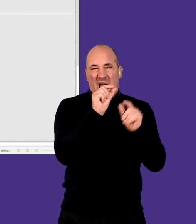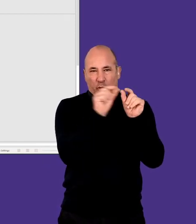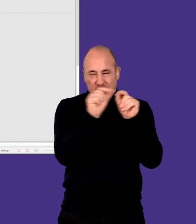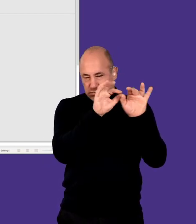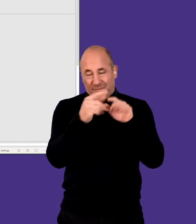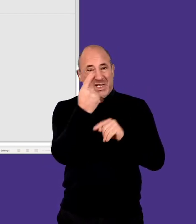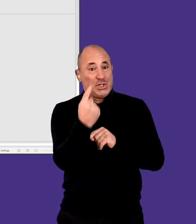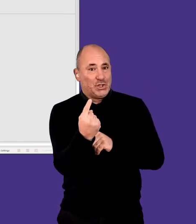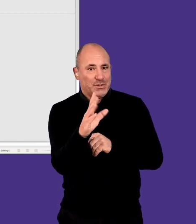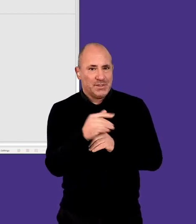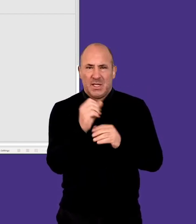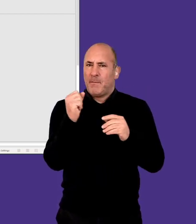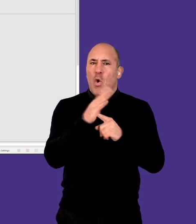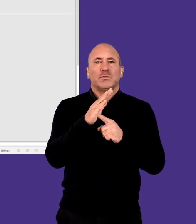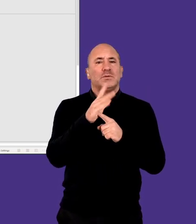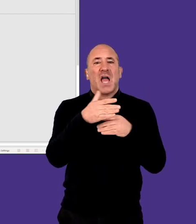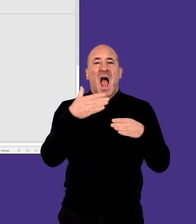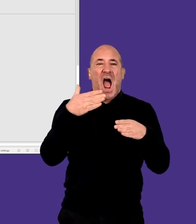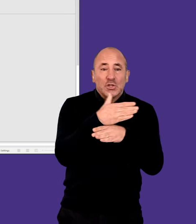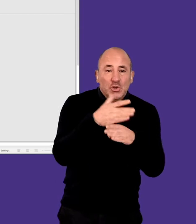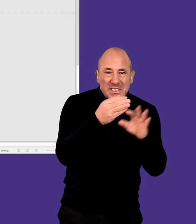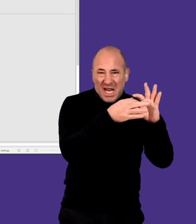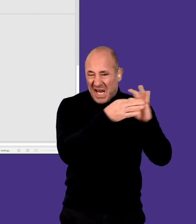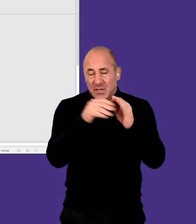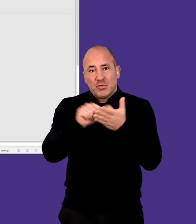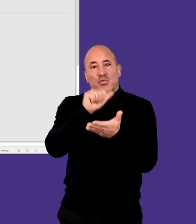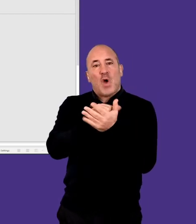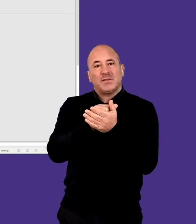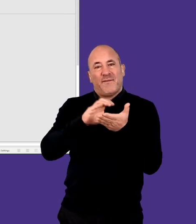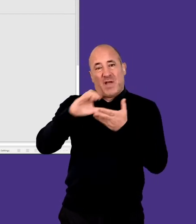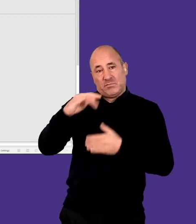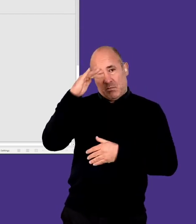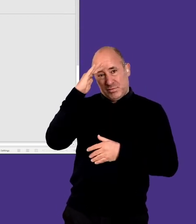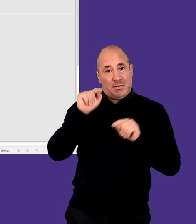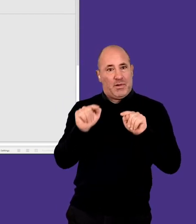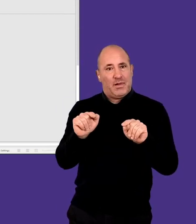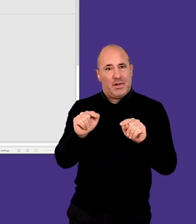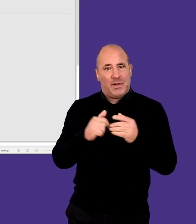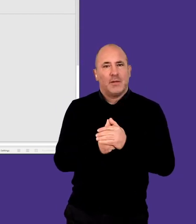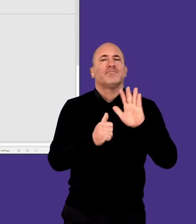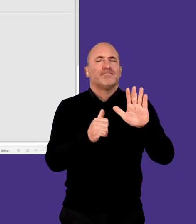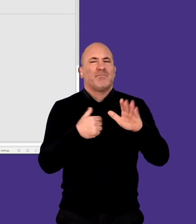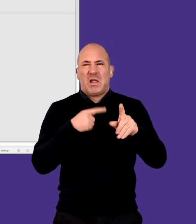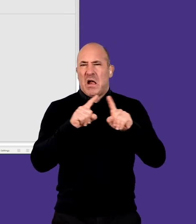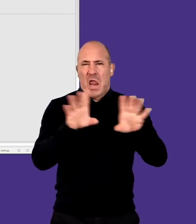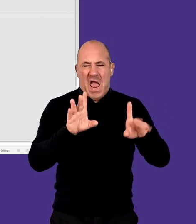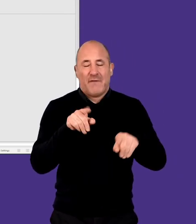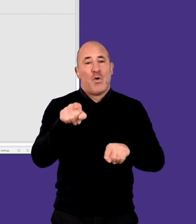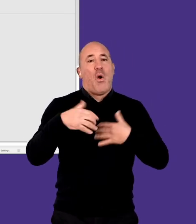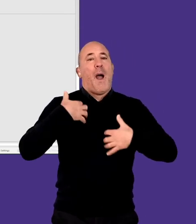and it is important to only include actions that relate to the chosen investment principle. So let's walk through some